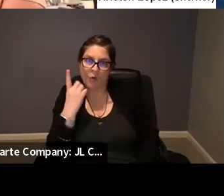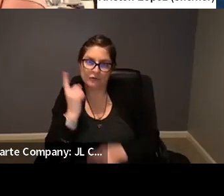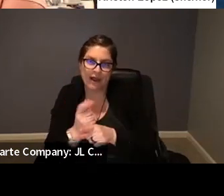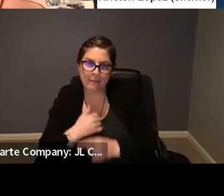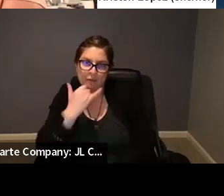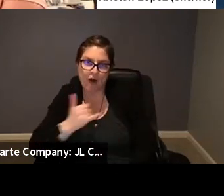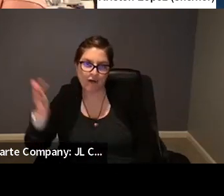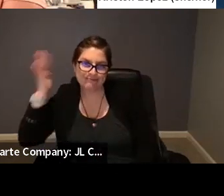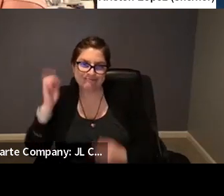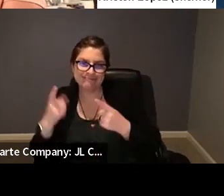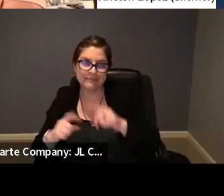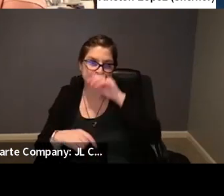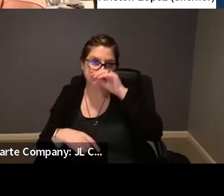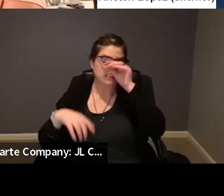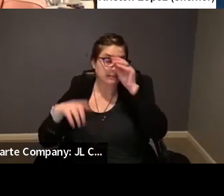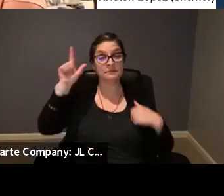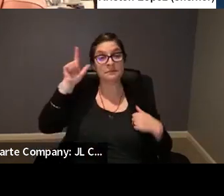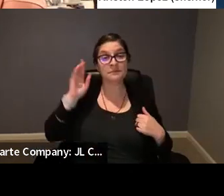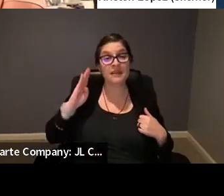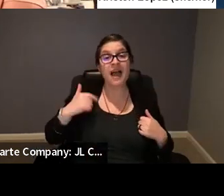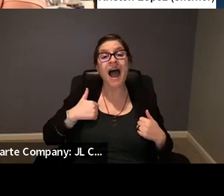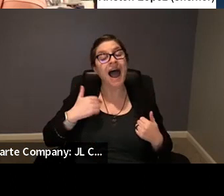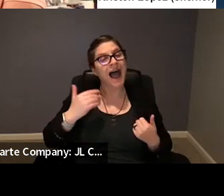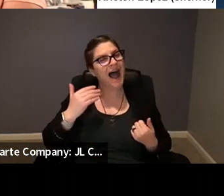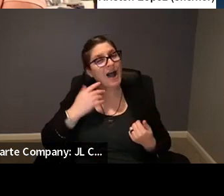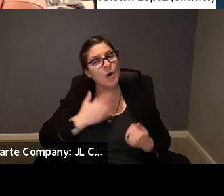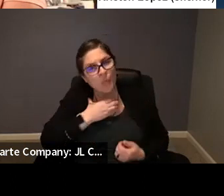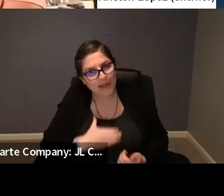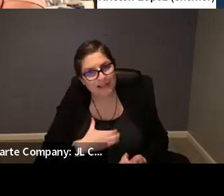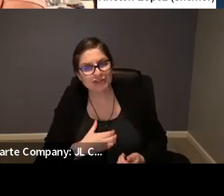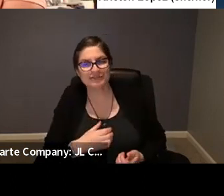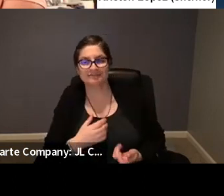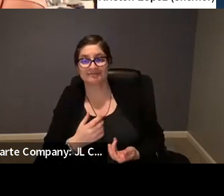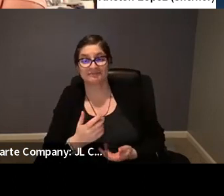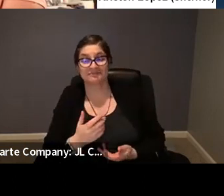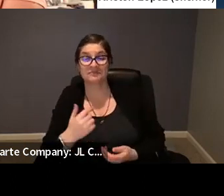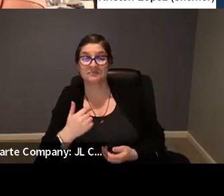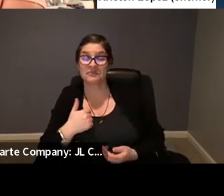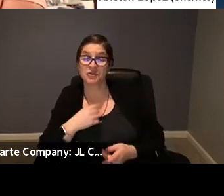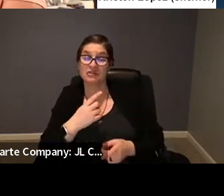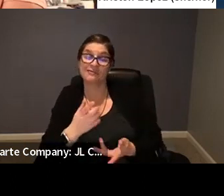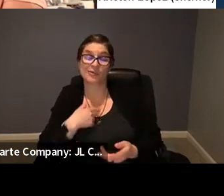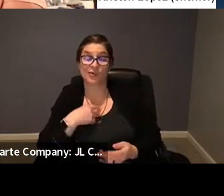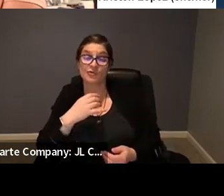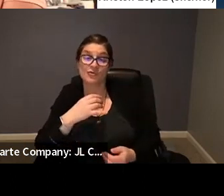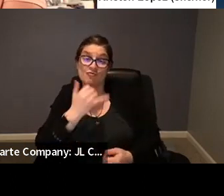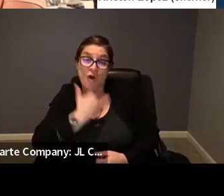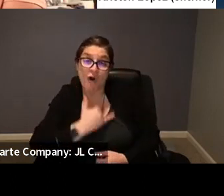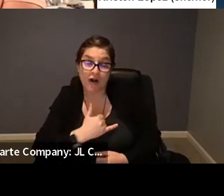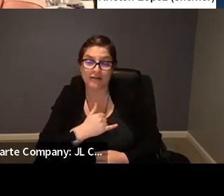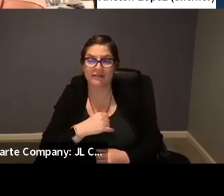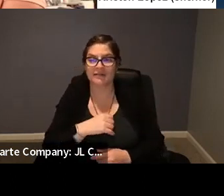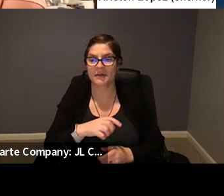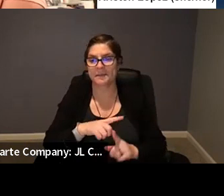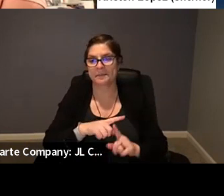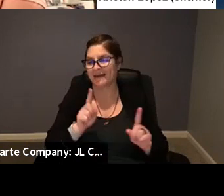And, you know, I wish I could say that I hope we would, you know, be wrong and that would have a chance of being the